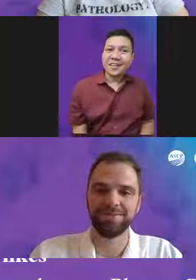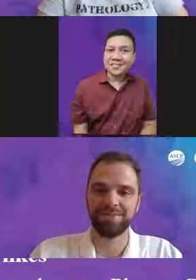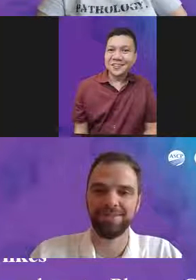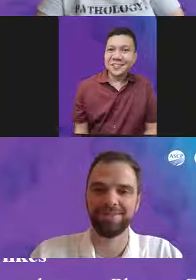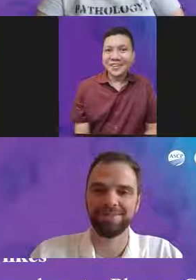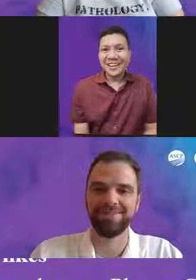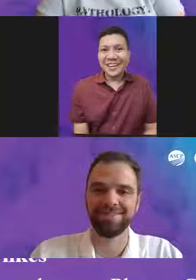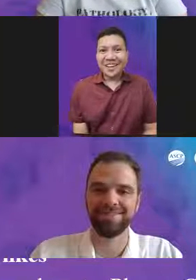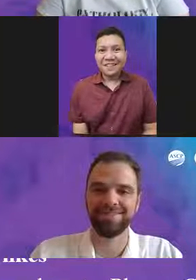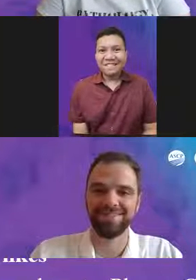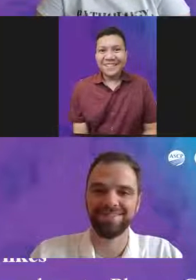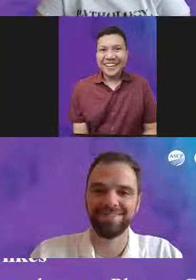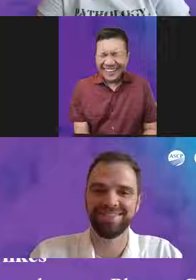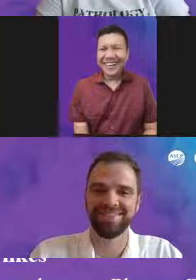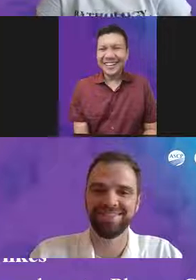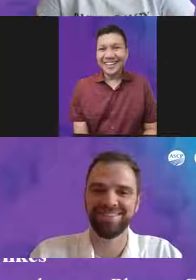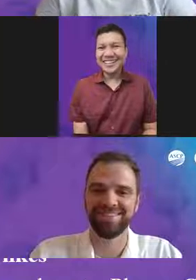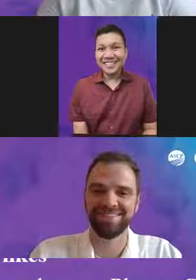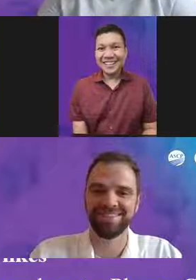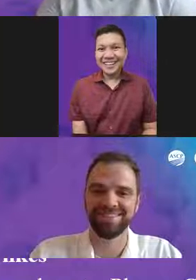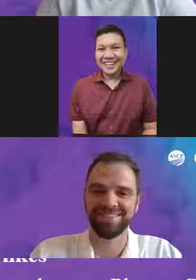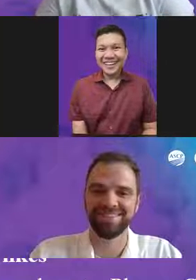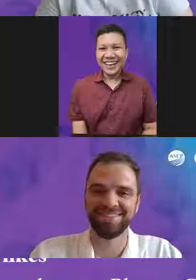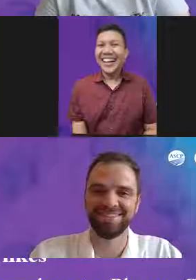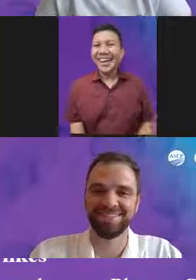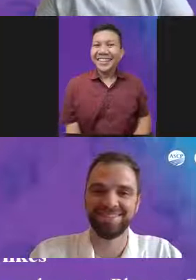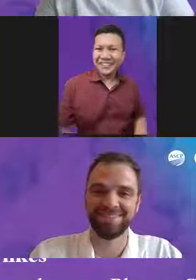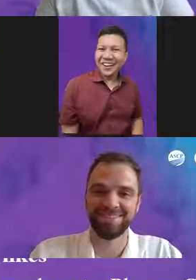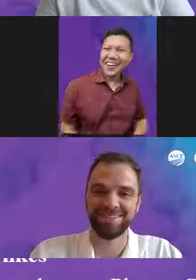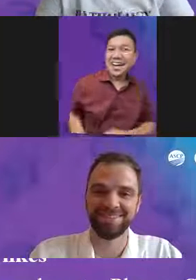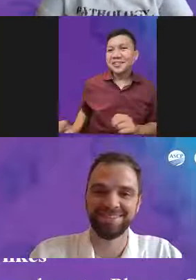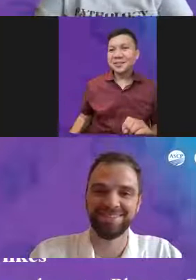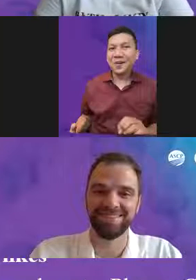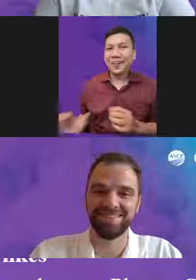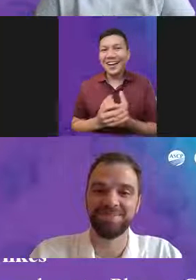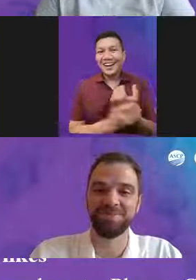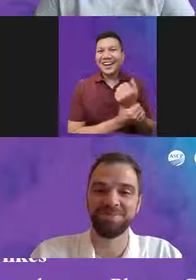shape. So that's what I was going to ask you. I was like, can you please talk about why it's done that way?